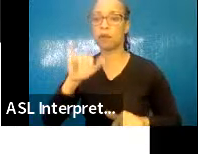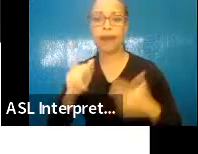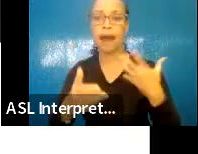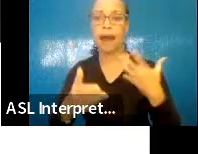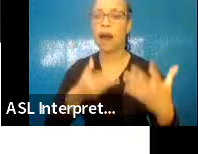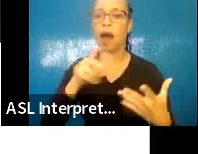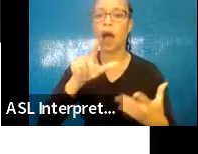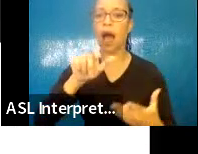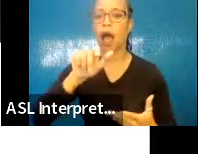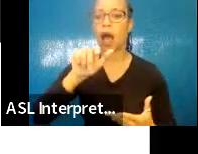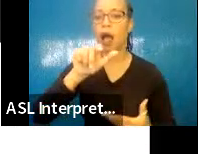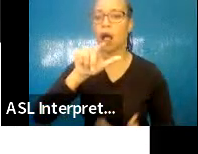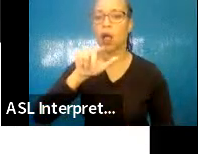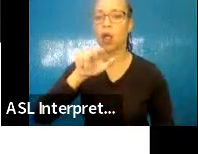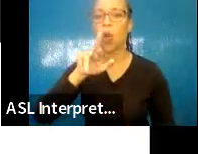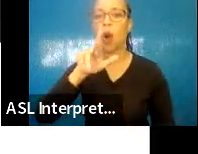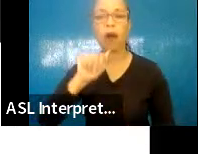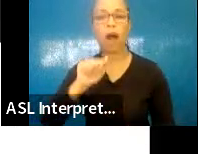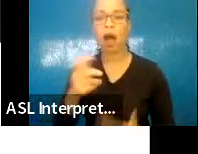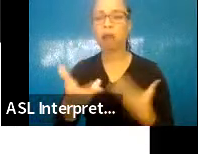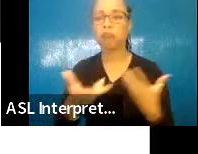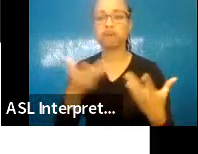give the instructions.